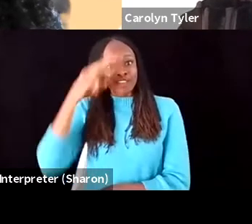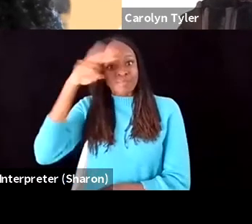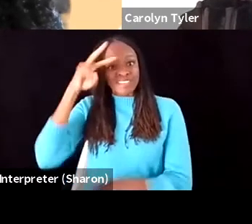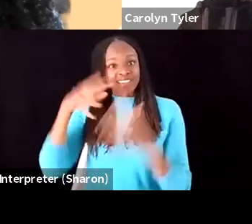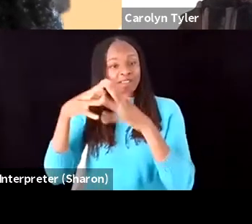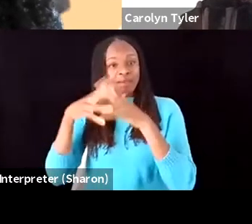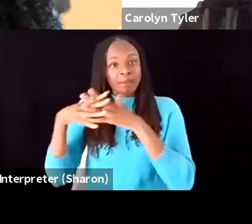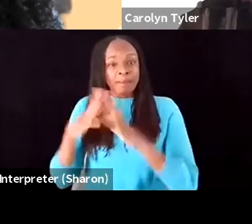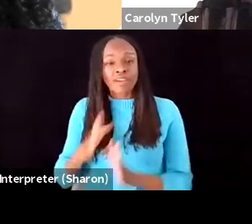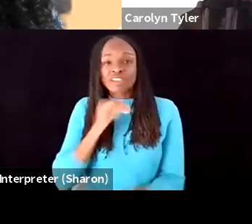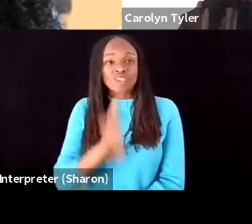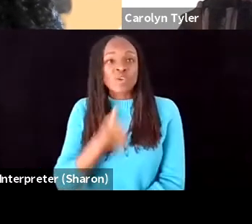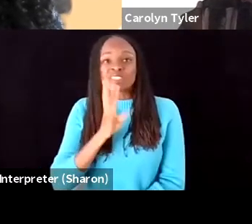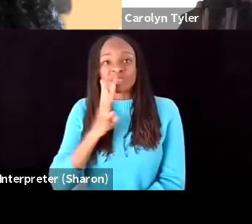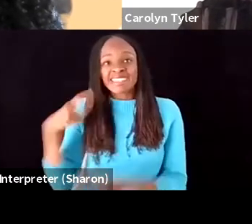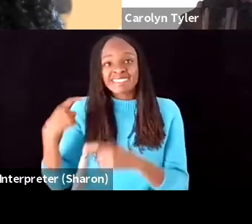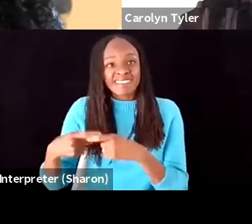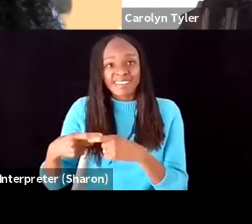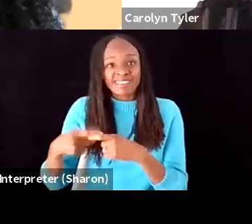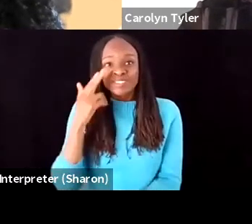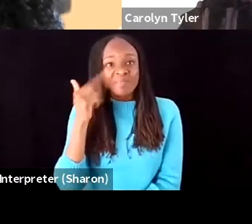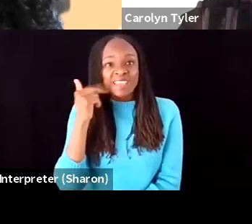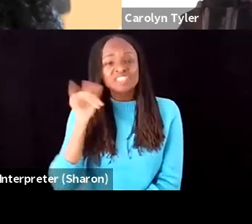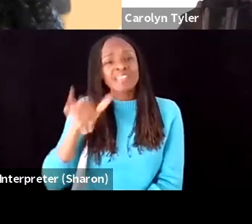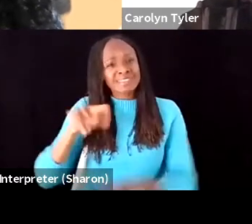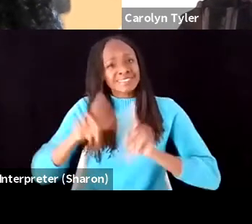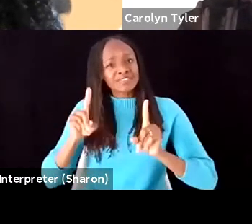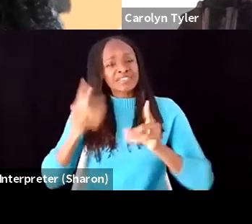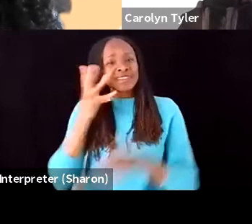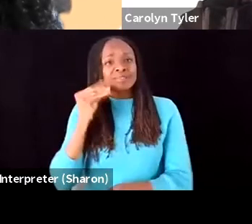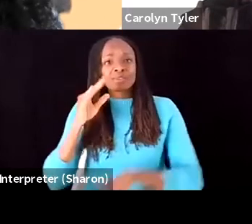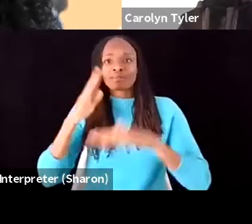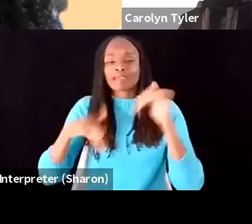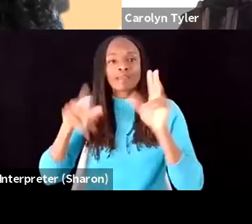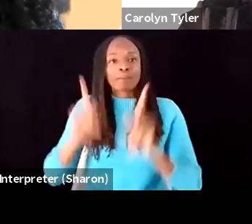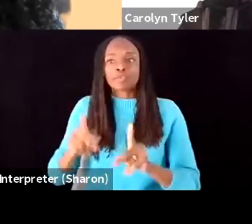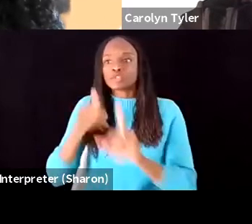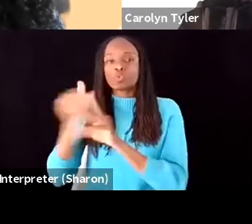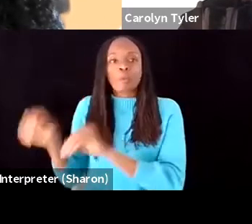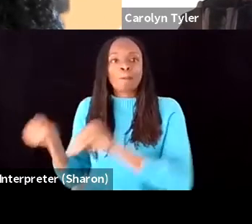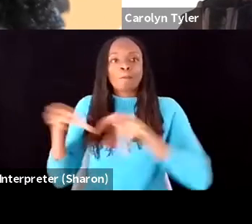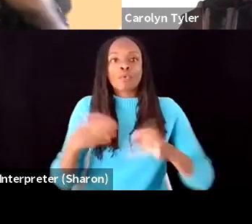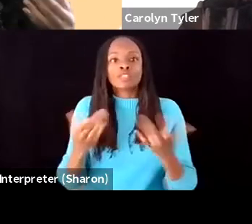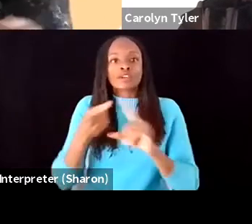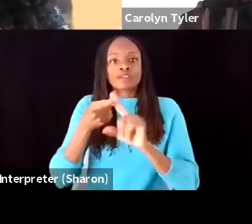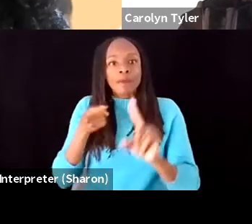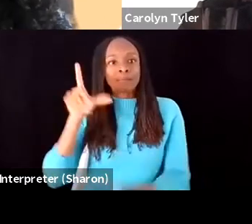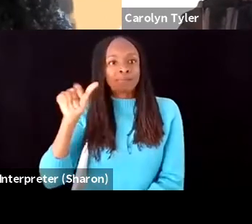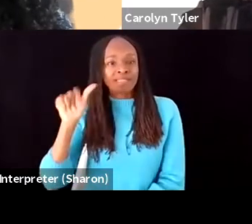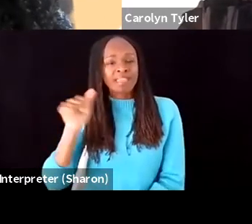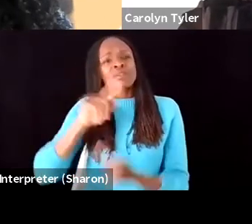Spanish. That's a very different experience than somebody who's immigrated here to LA. So I think when we talk about